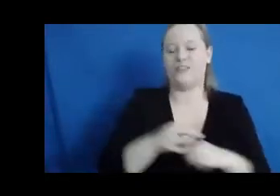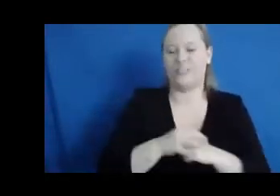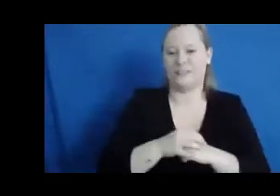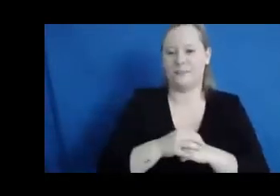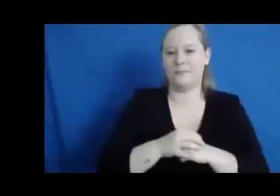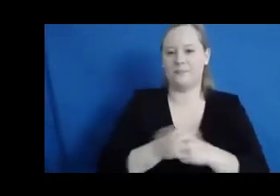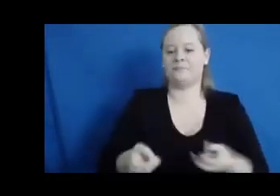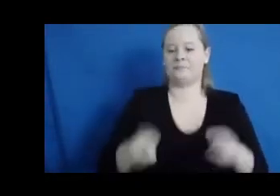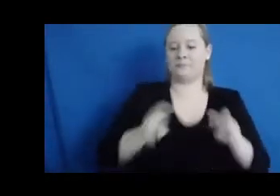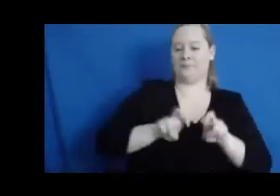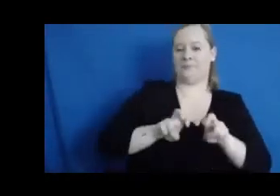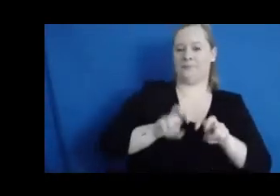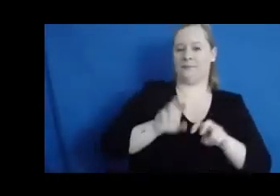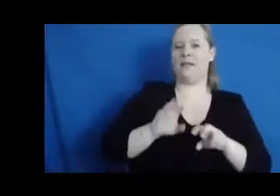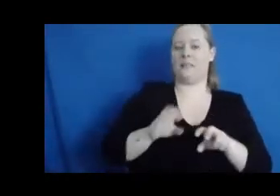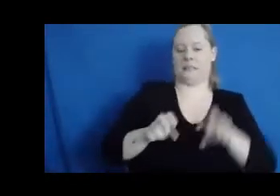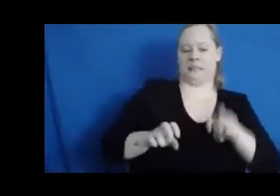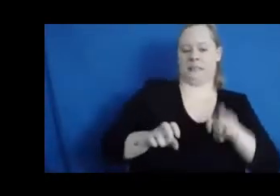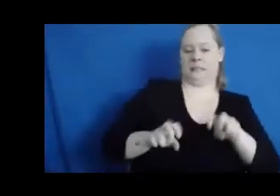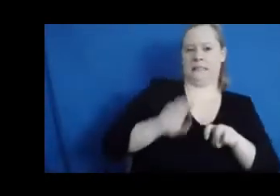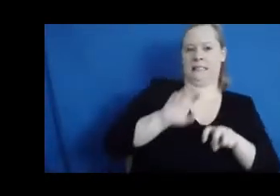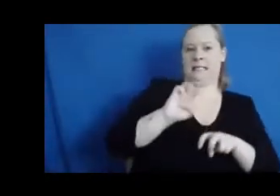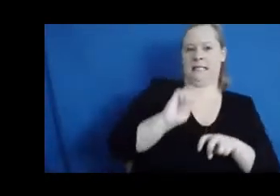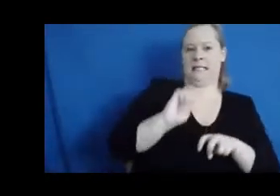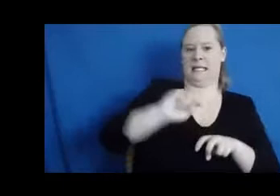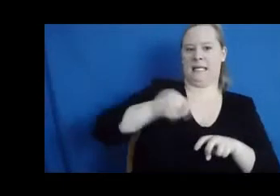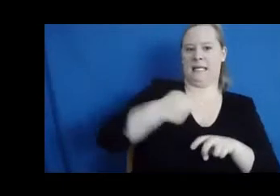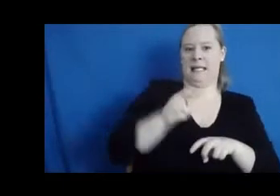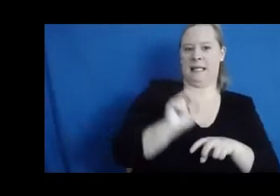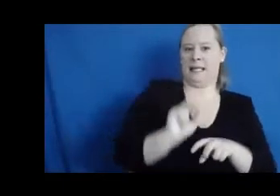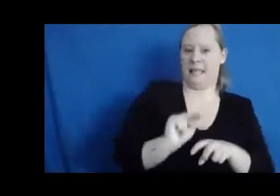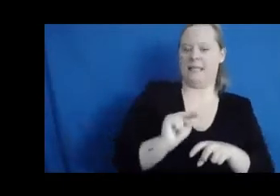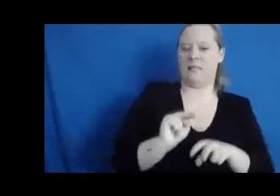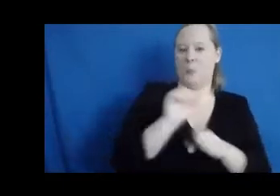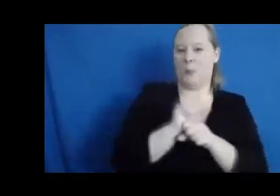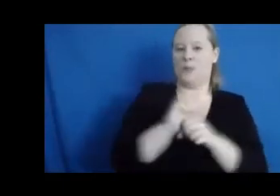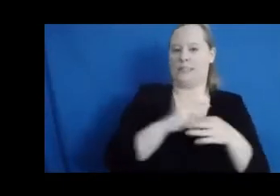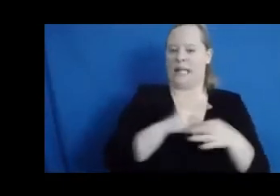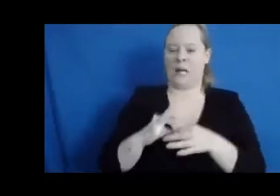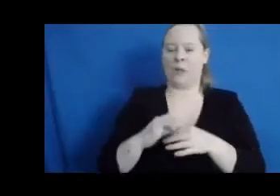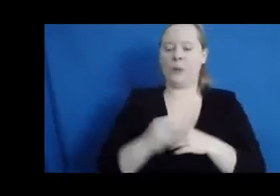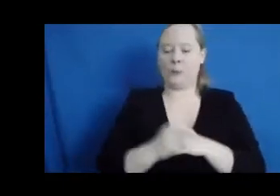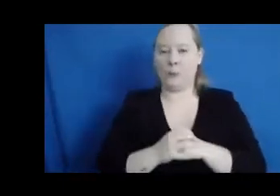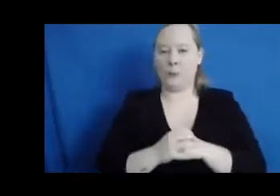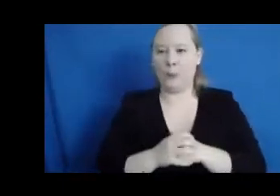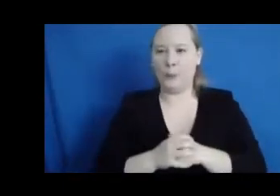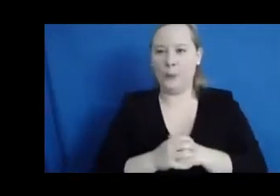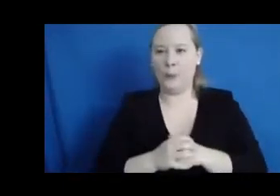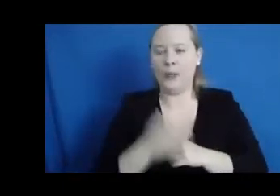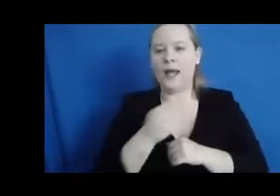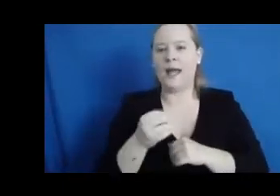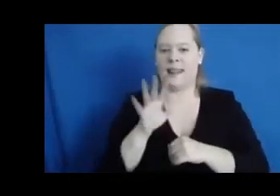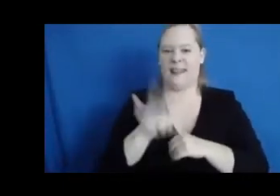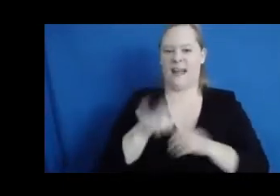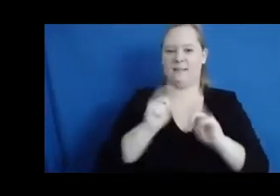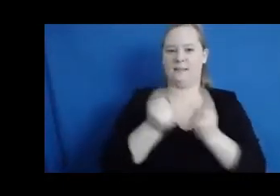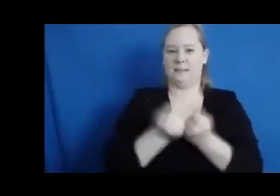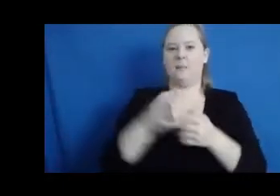him is Ethan Mamer, who's also worked on this project since the beginning. The field team also